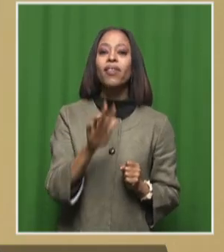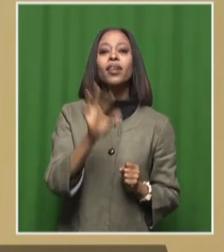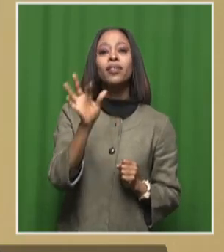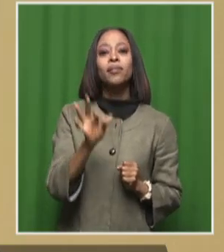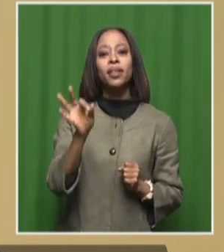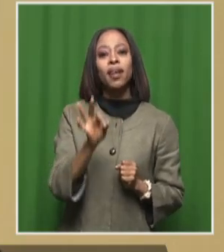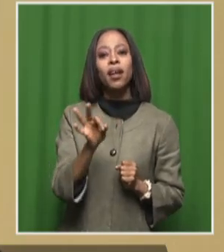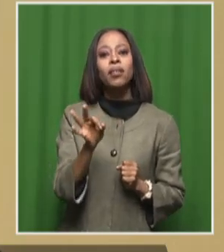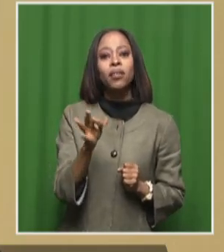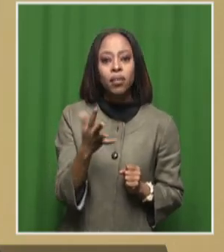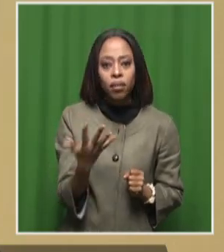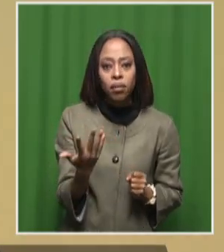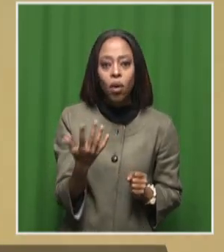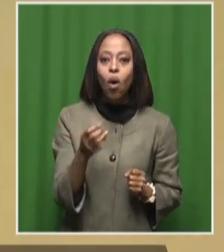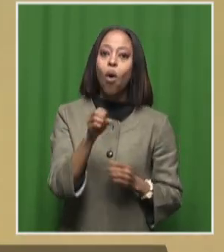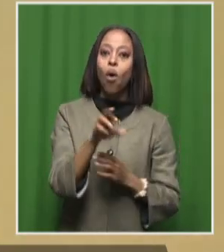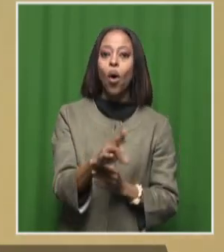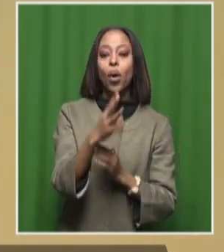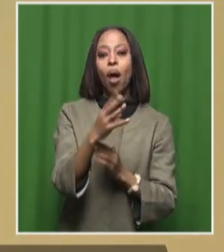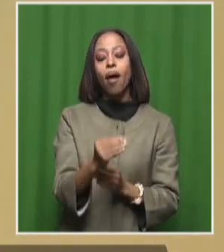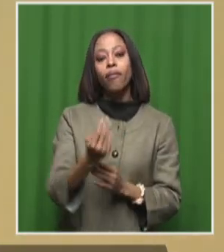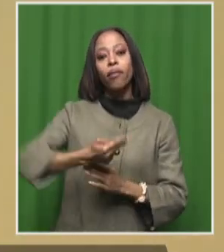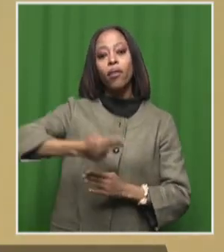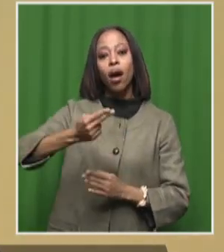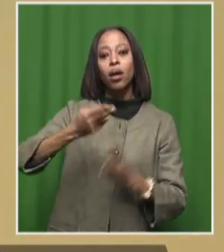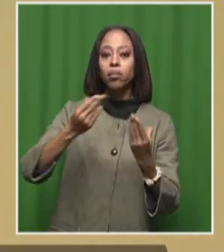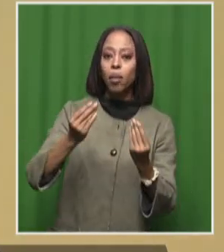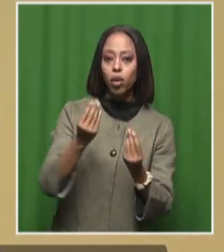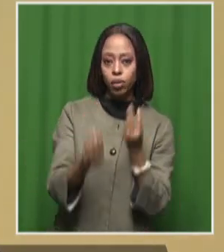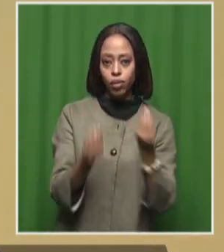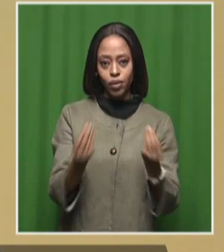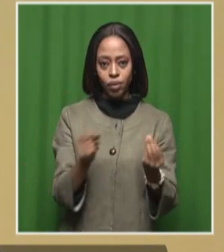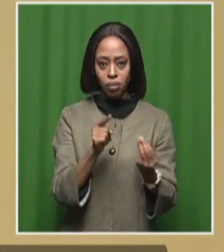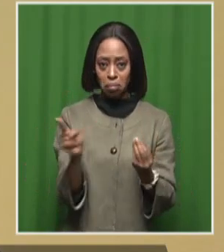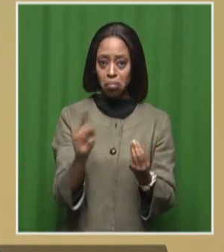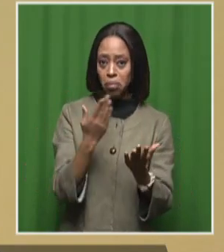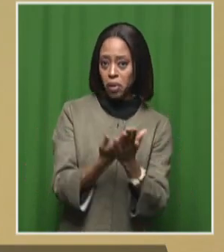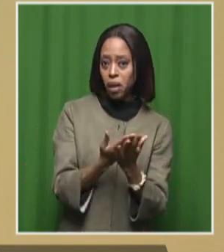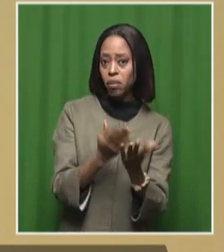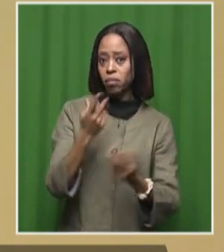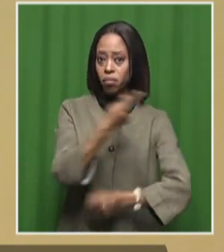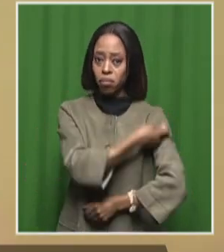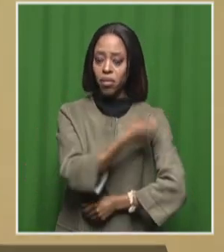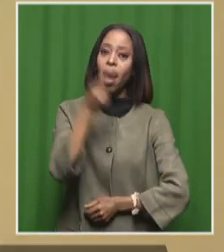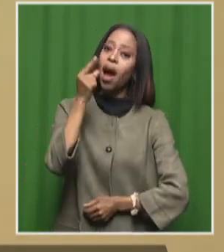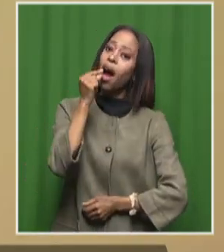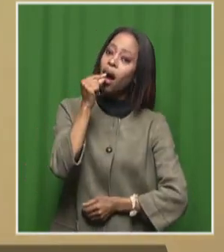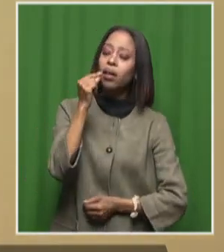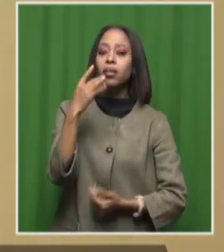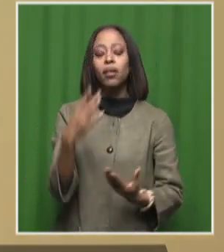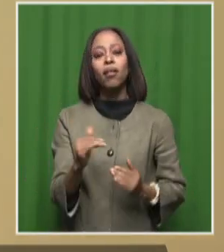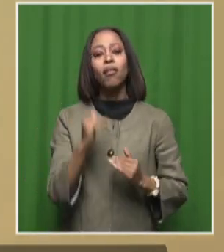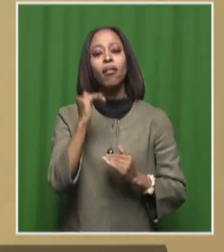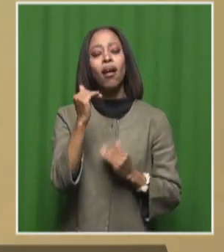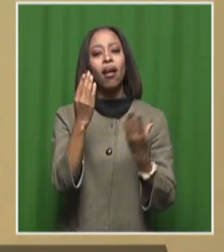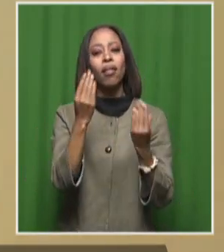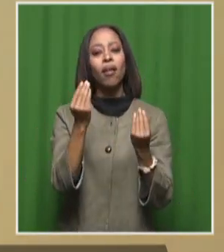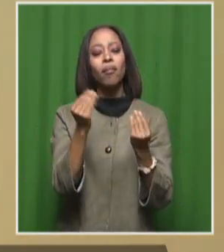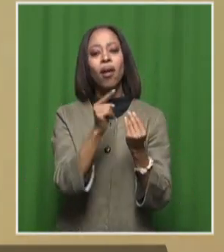85% coverage and you have a high number of children that are eligible for vaccination, and you have a high number of